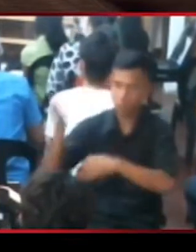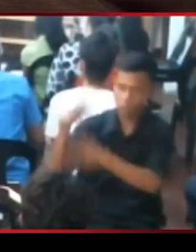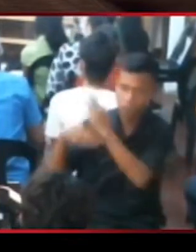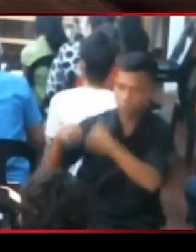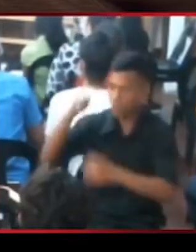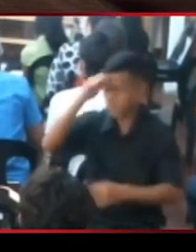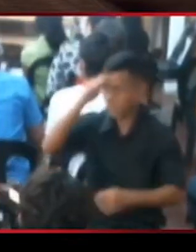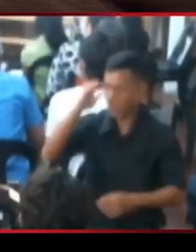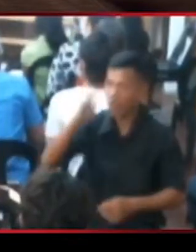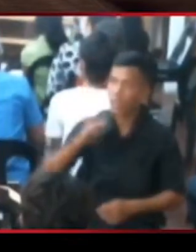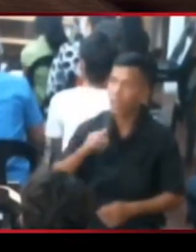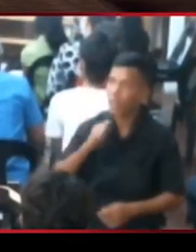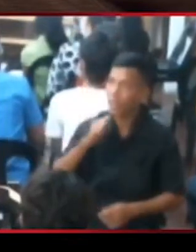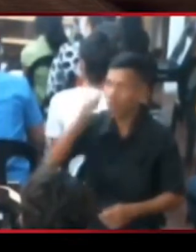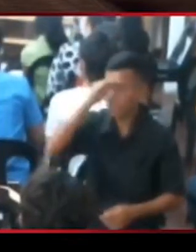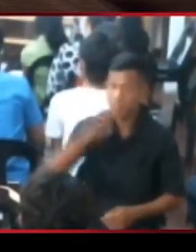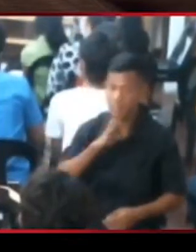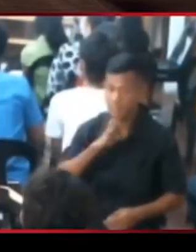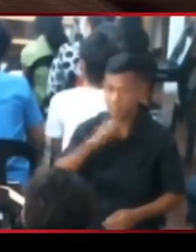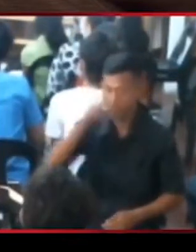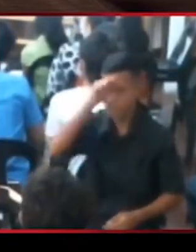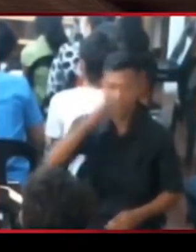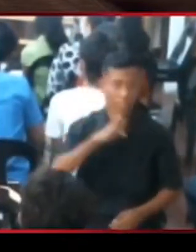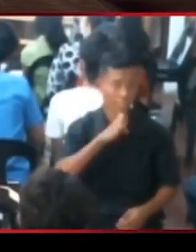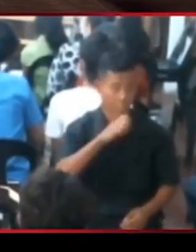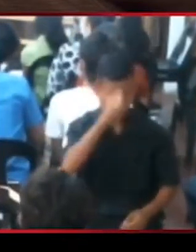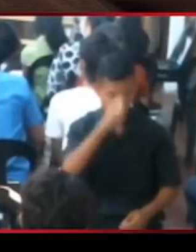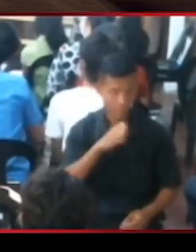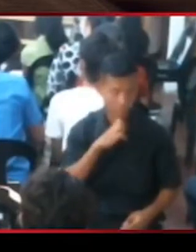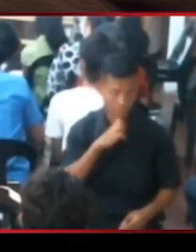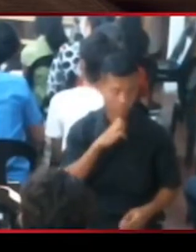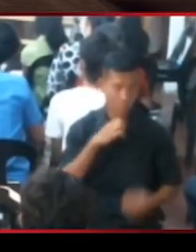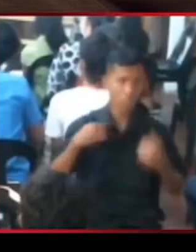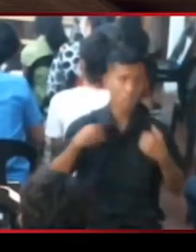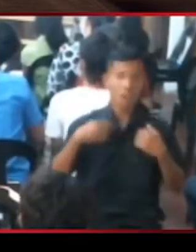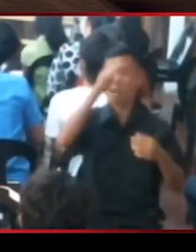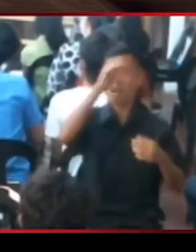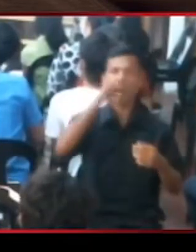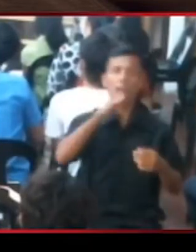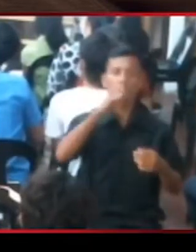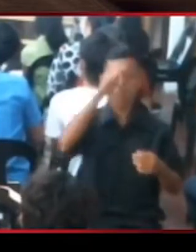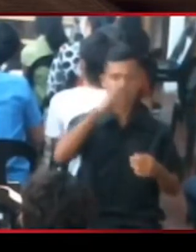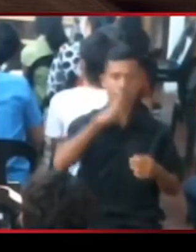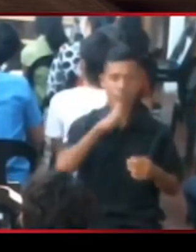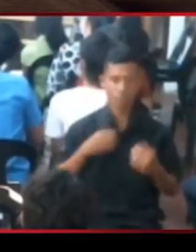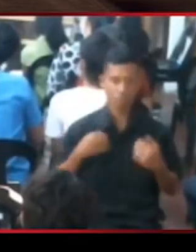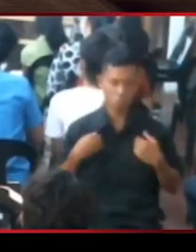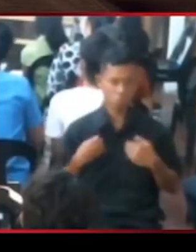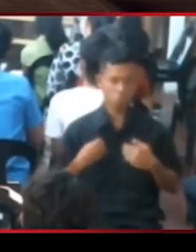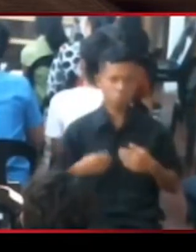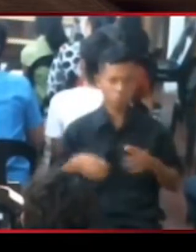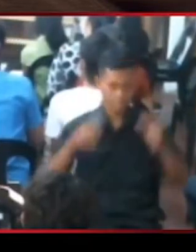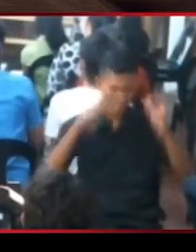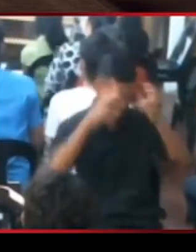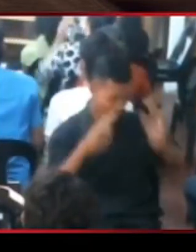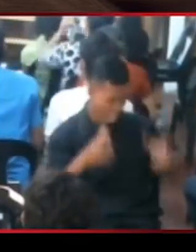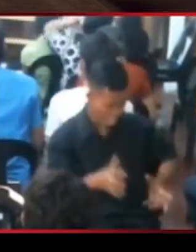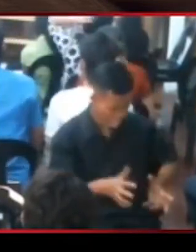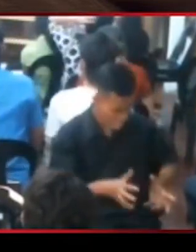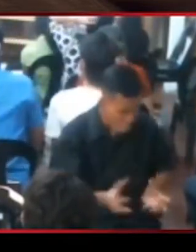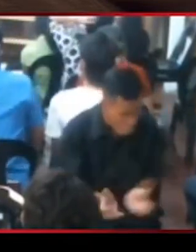now. We're in a mess. Every time I turn TV on, there's some kind of